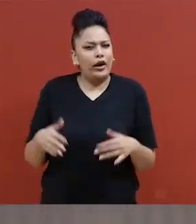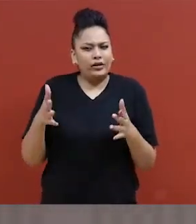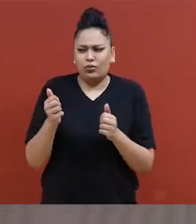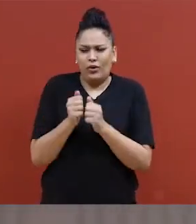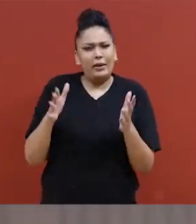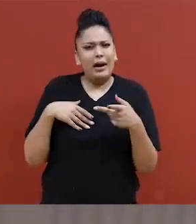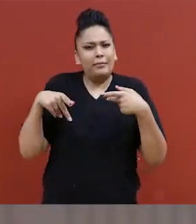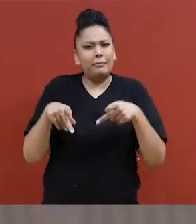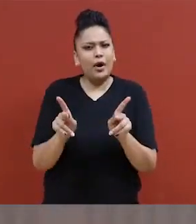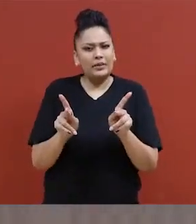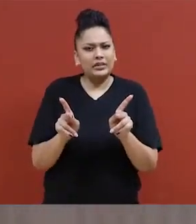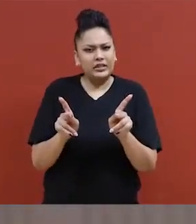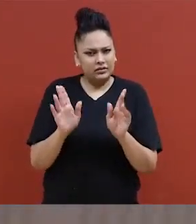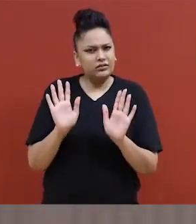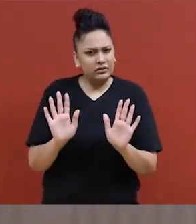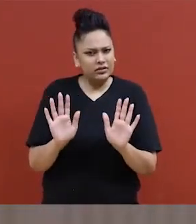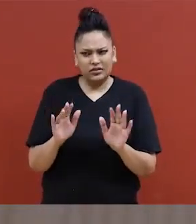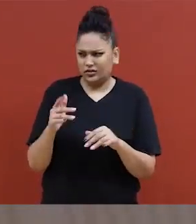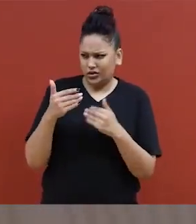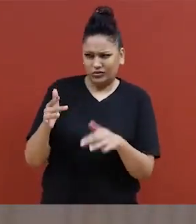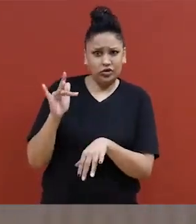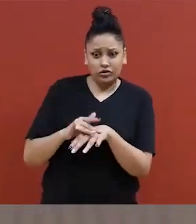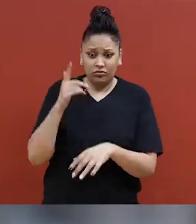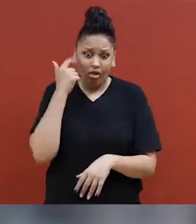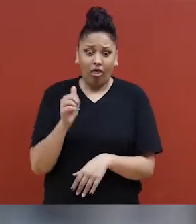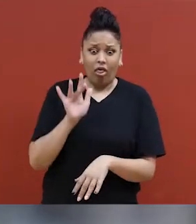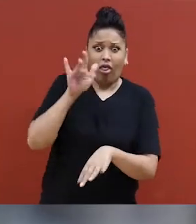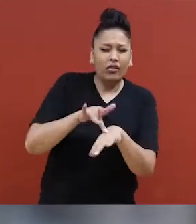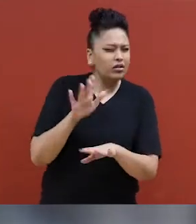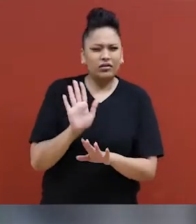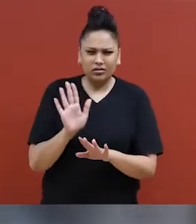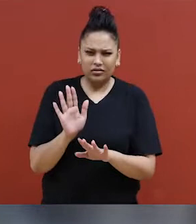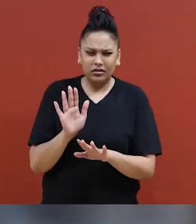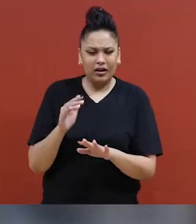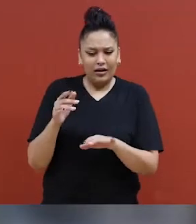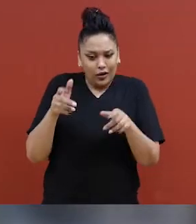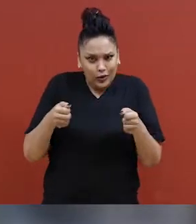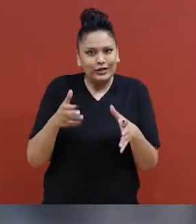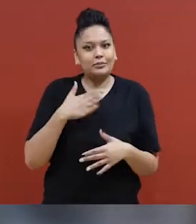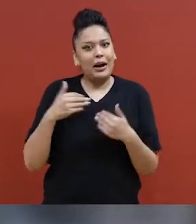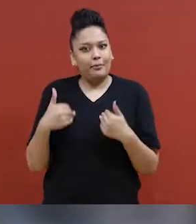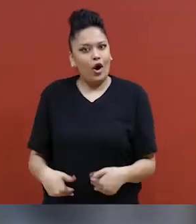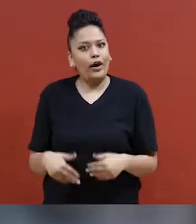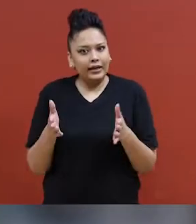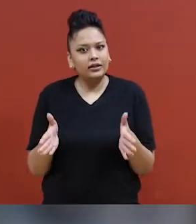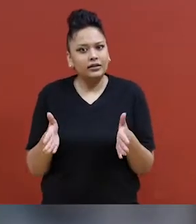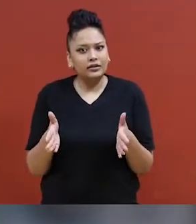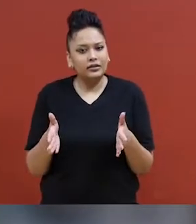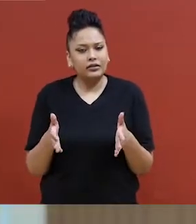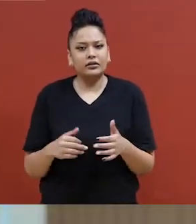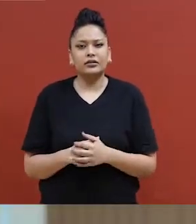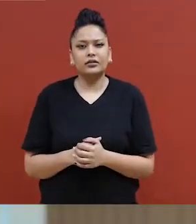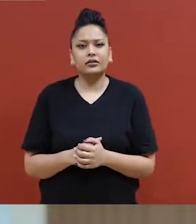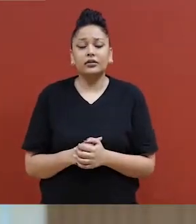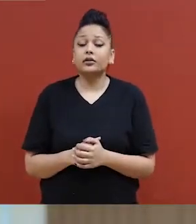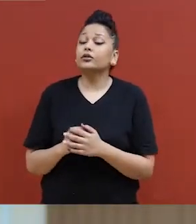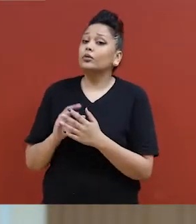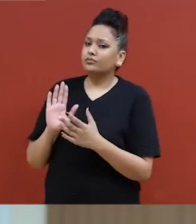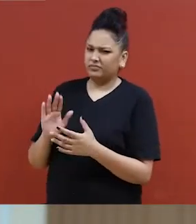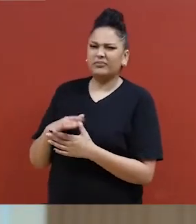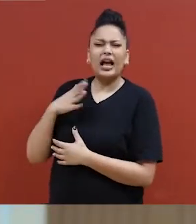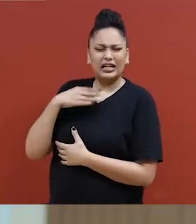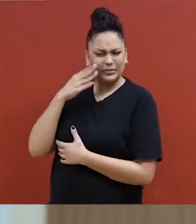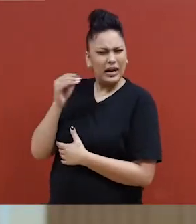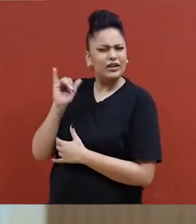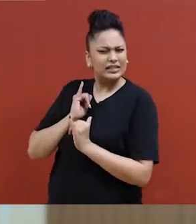my arm, and I didn't give you permission to touch me. I don't like that. That's not cool. So, yeah.